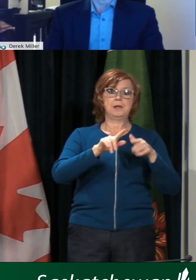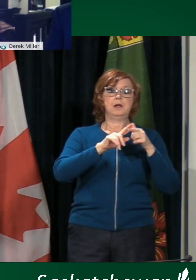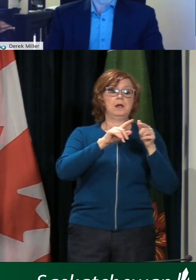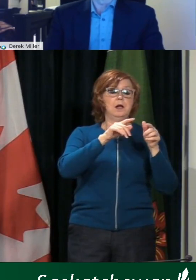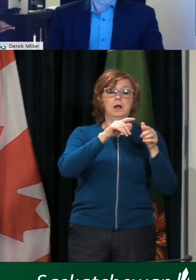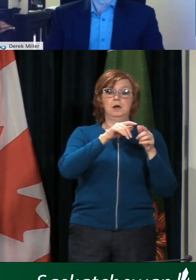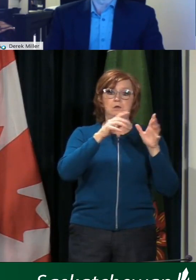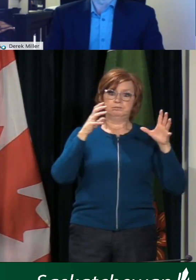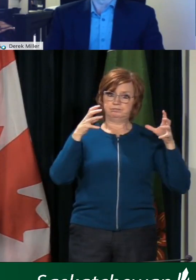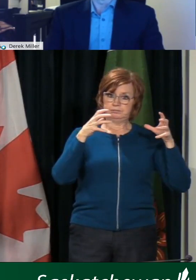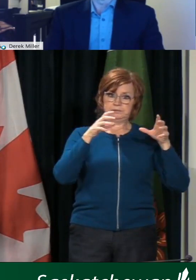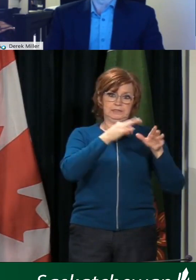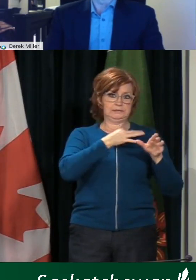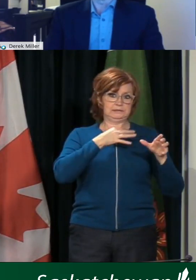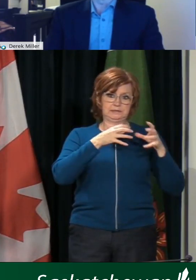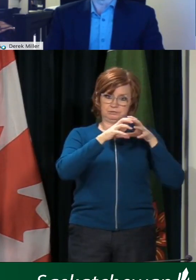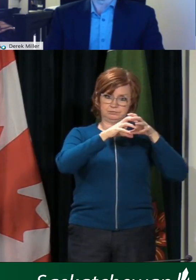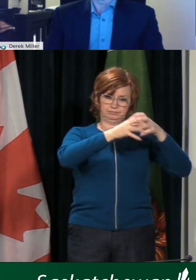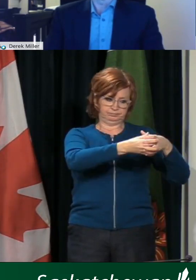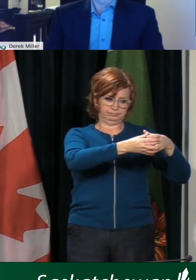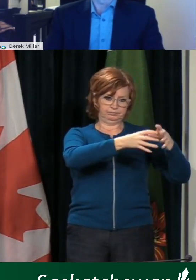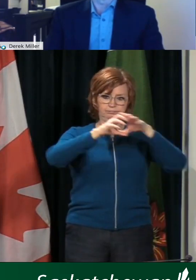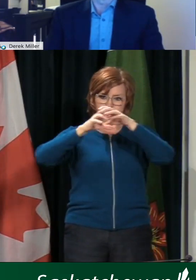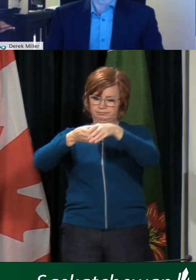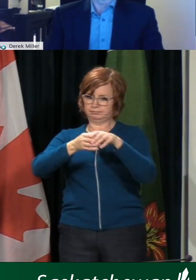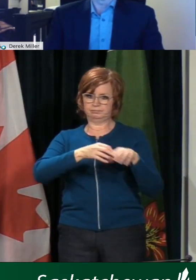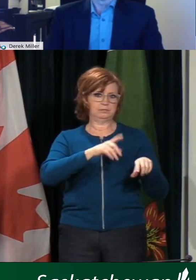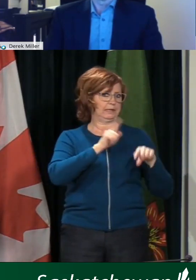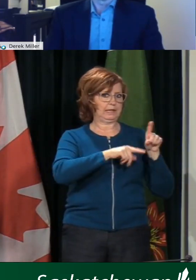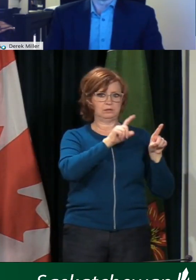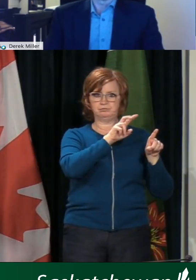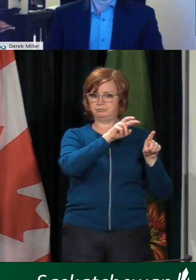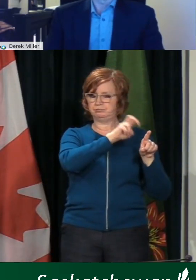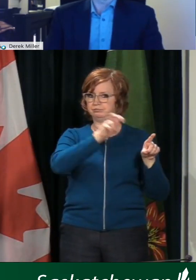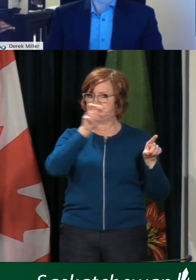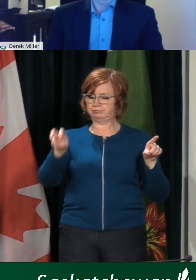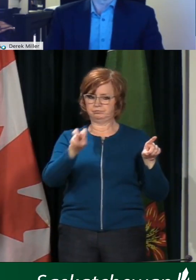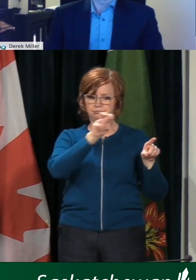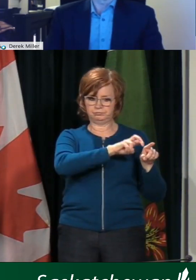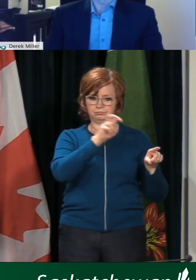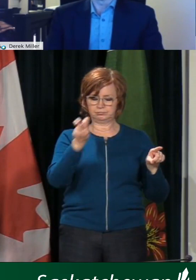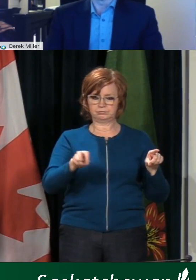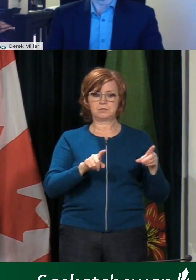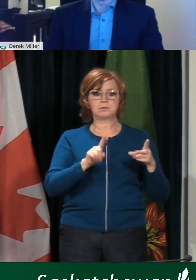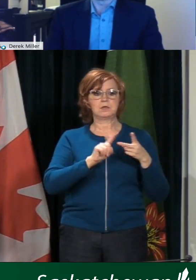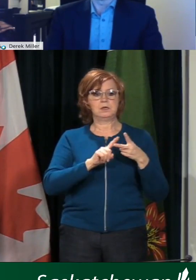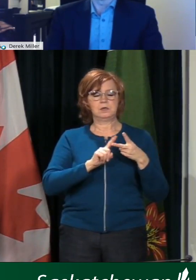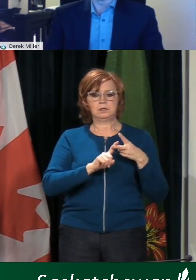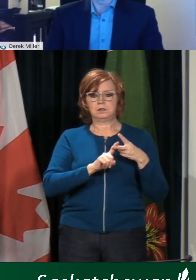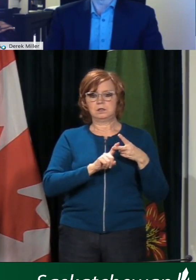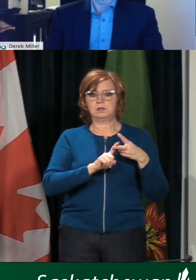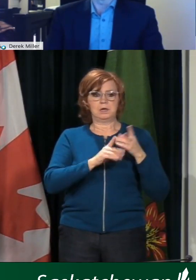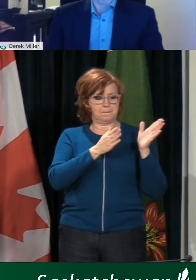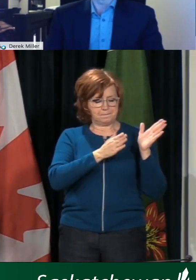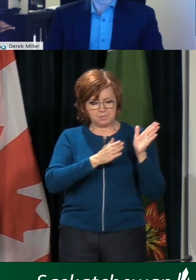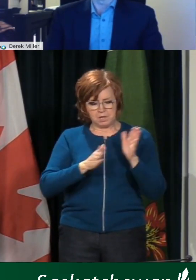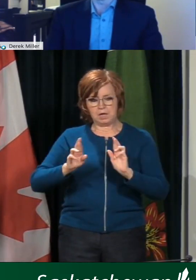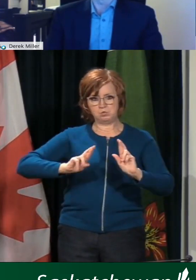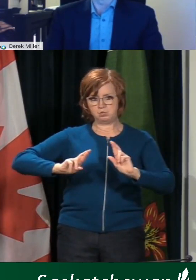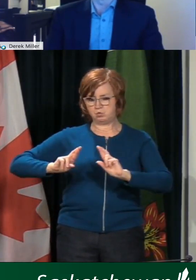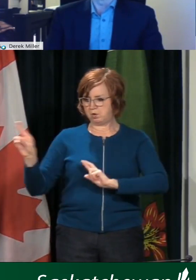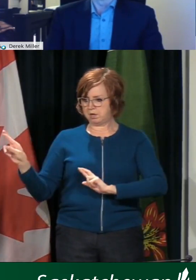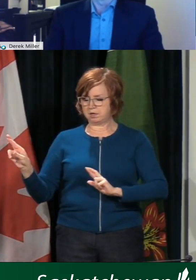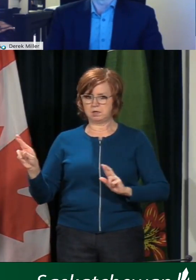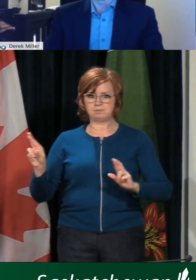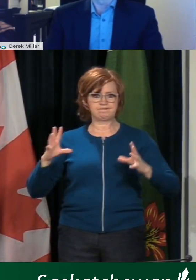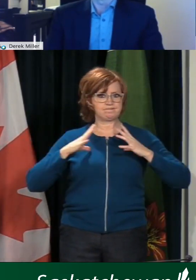and also responding in a staged way. And this would include any activation of a COVID-19 designated